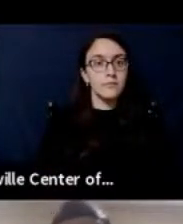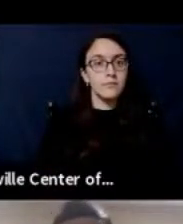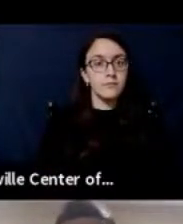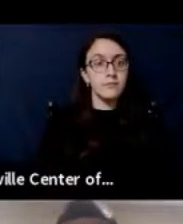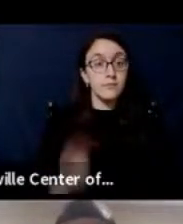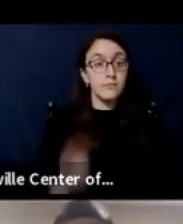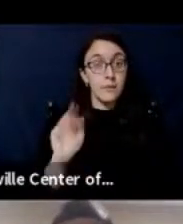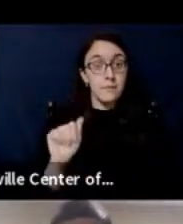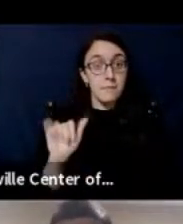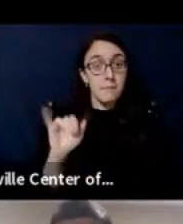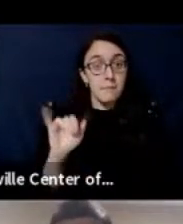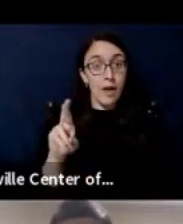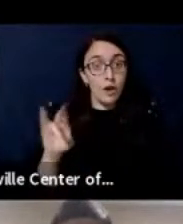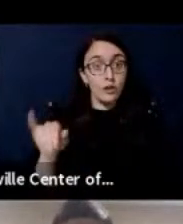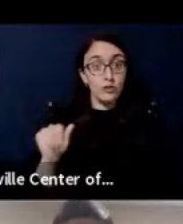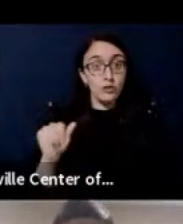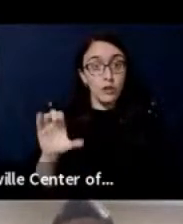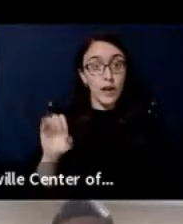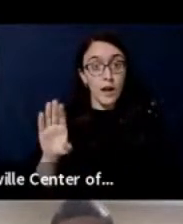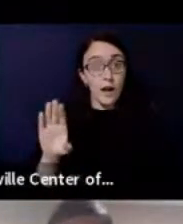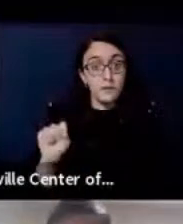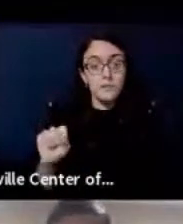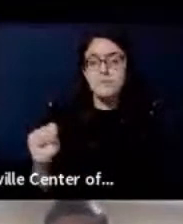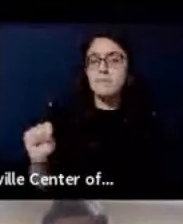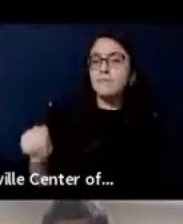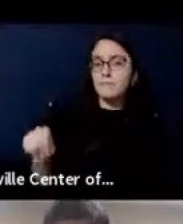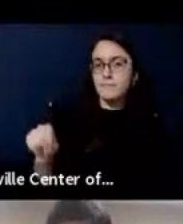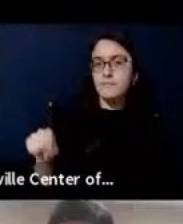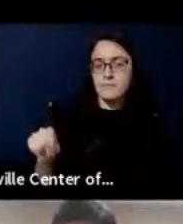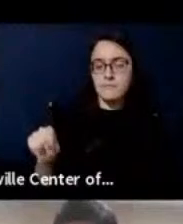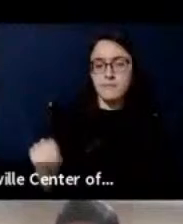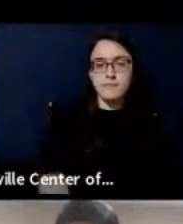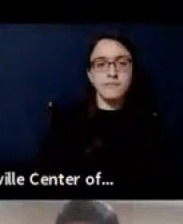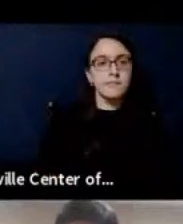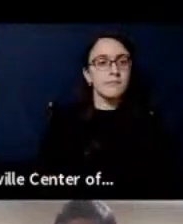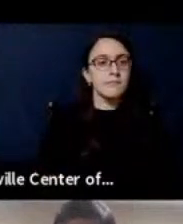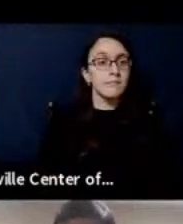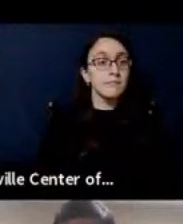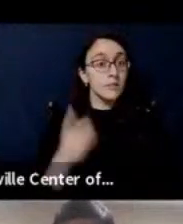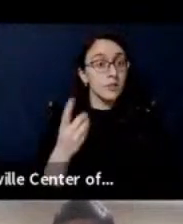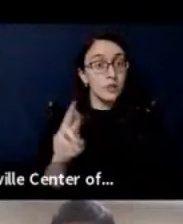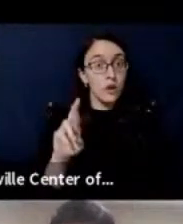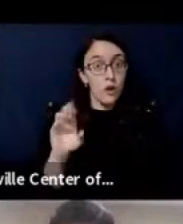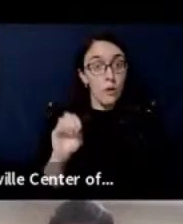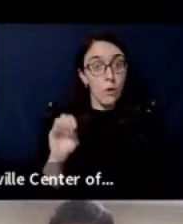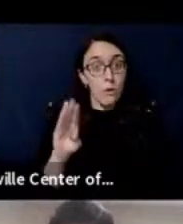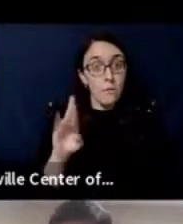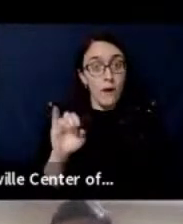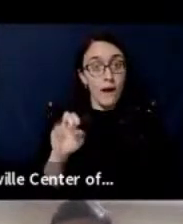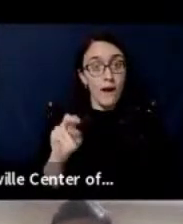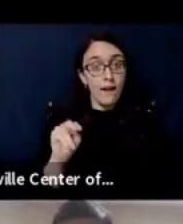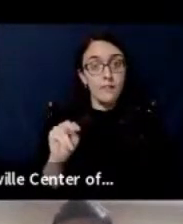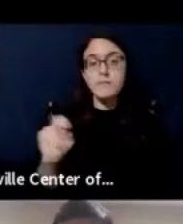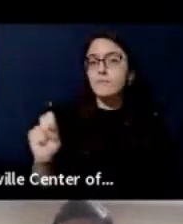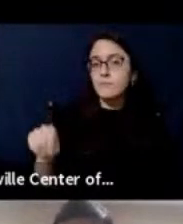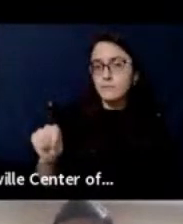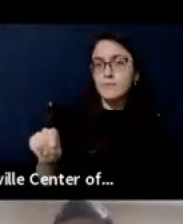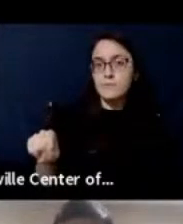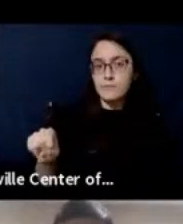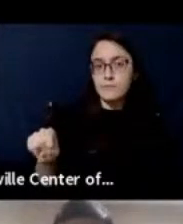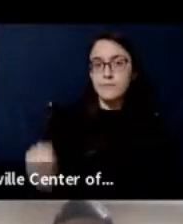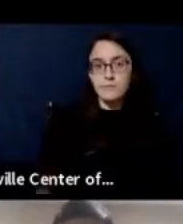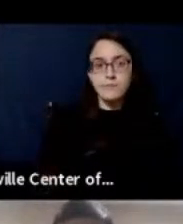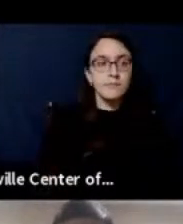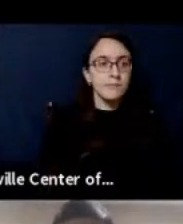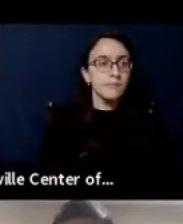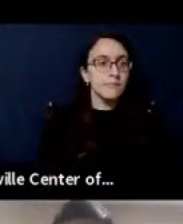Mayor Jacobs, Yes. Dr. O'Brien, Yes.